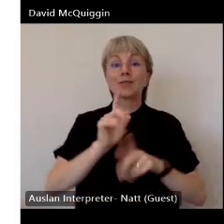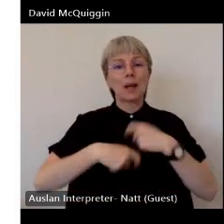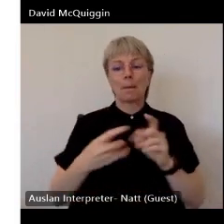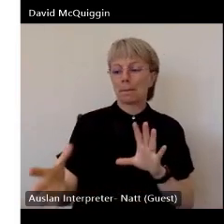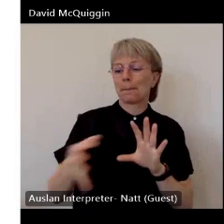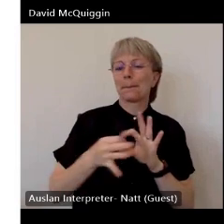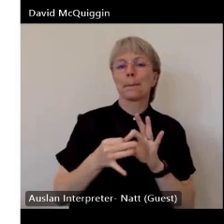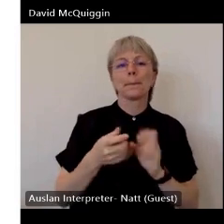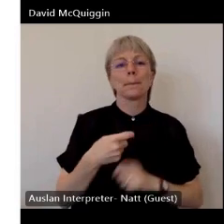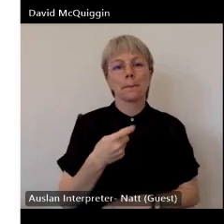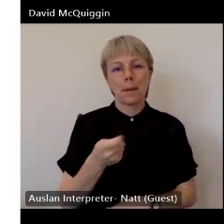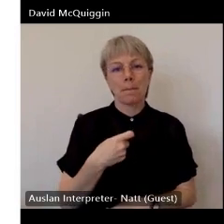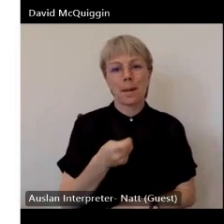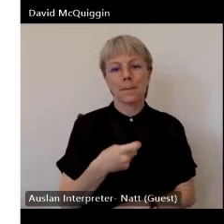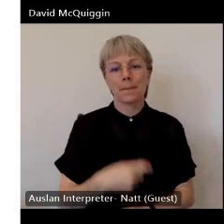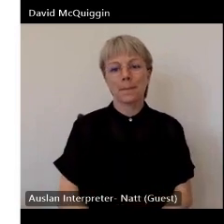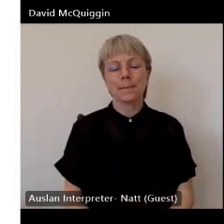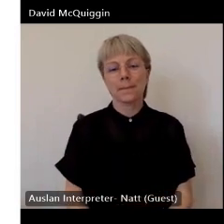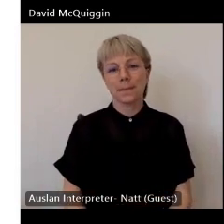member.